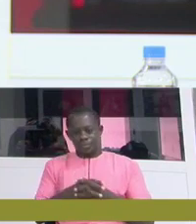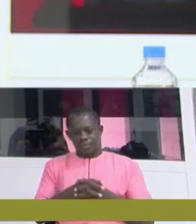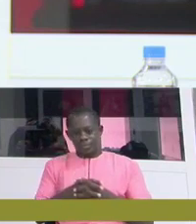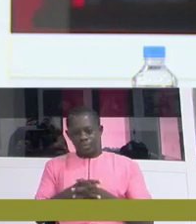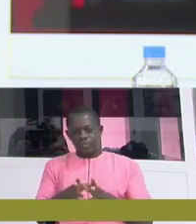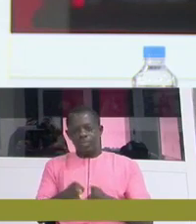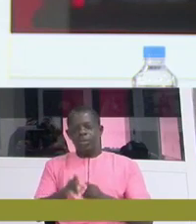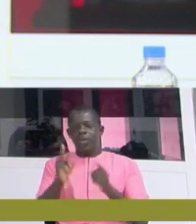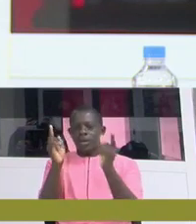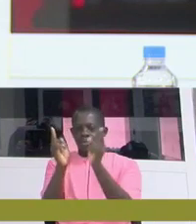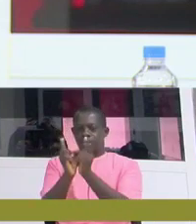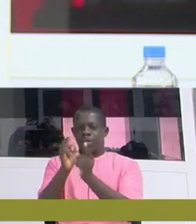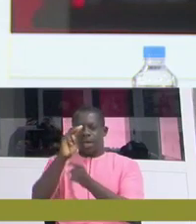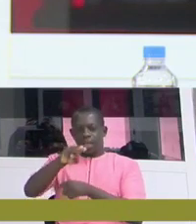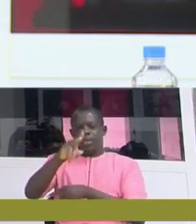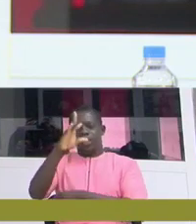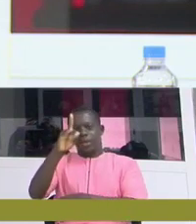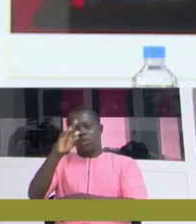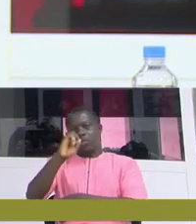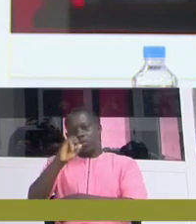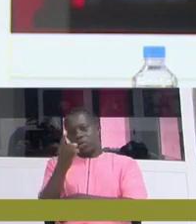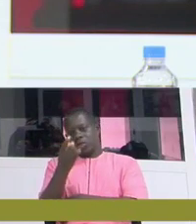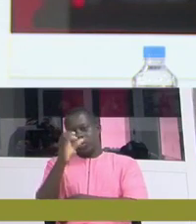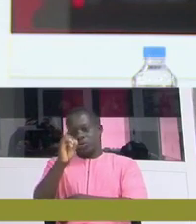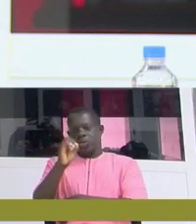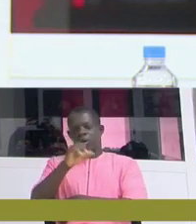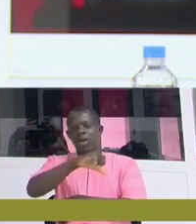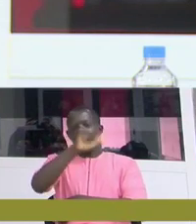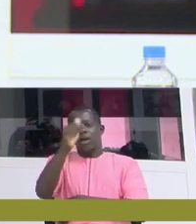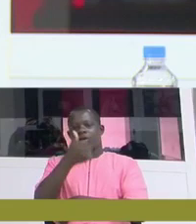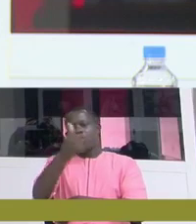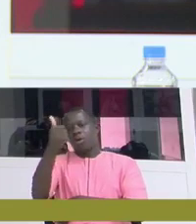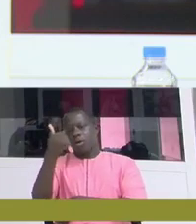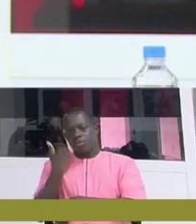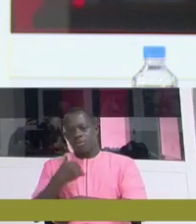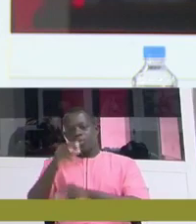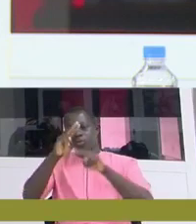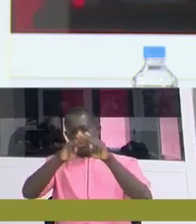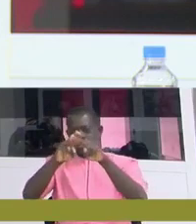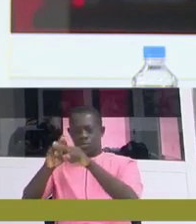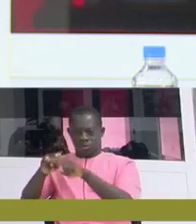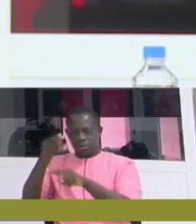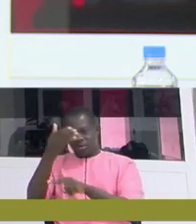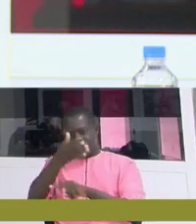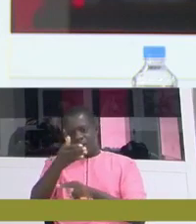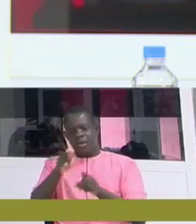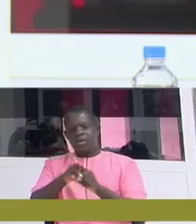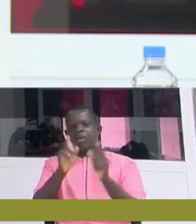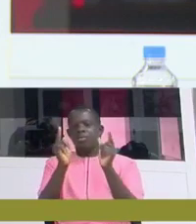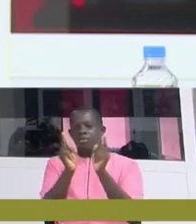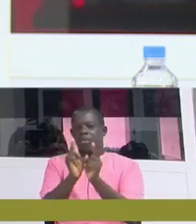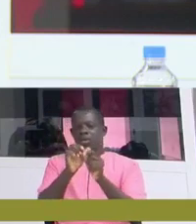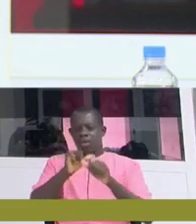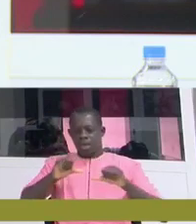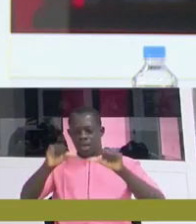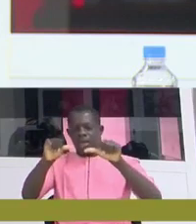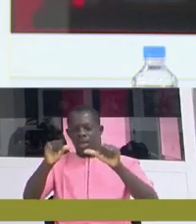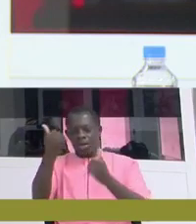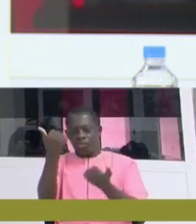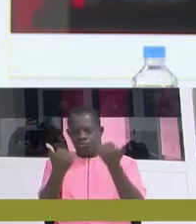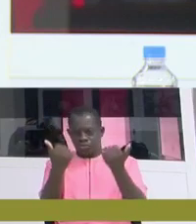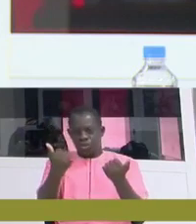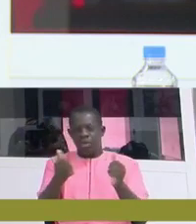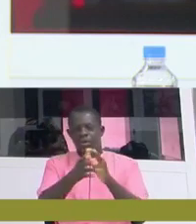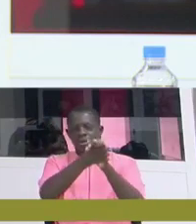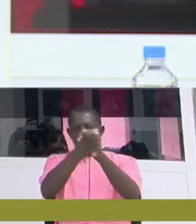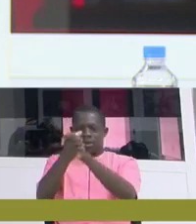he left Ndongo and the others sitting where they were. He came and met me by the vehicle. We